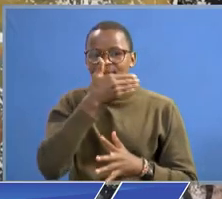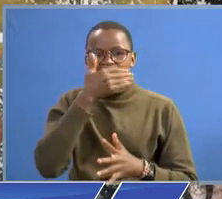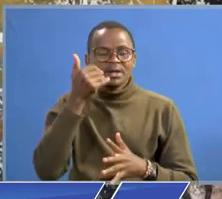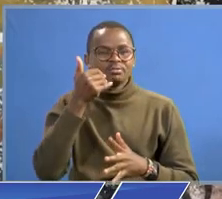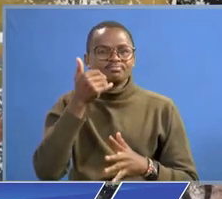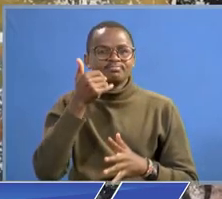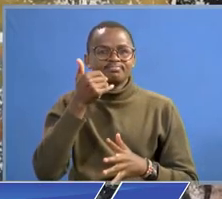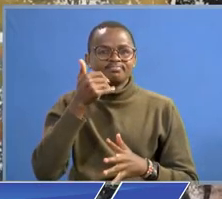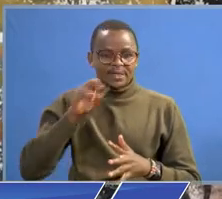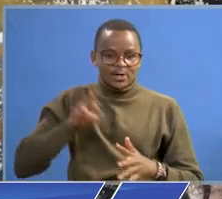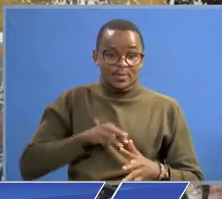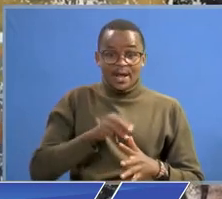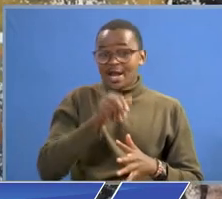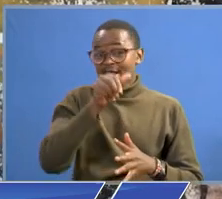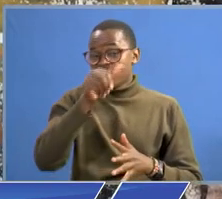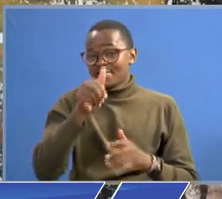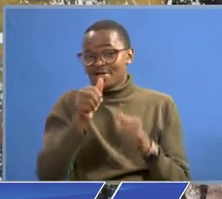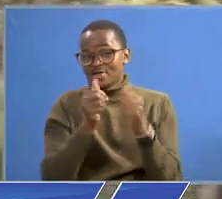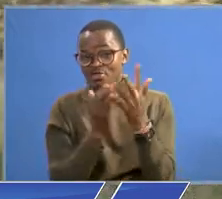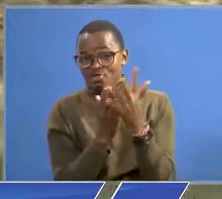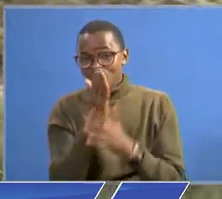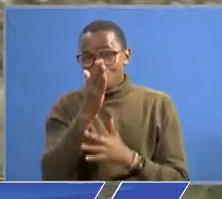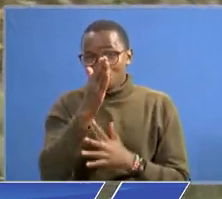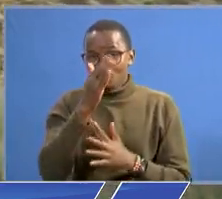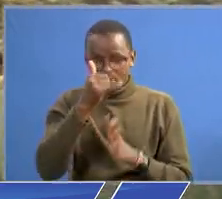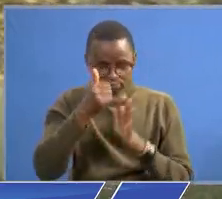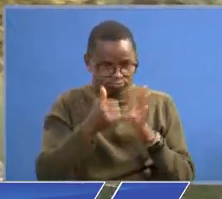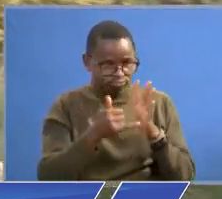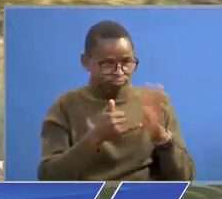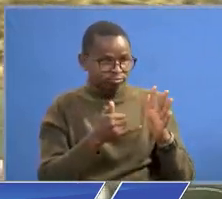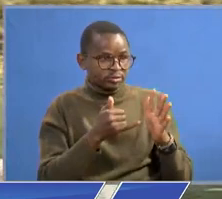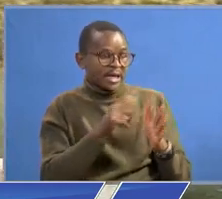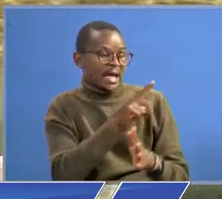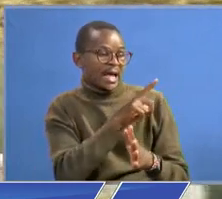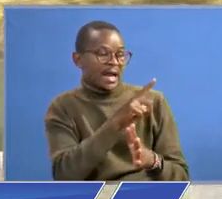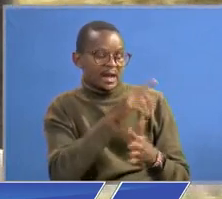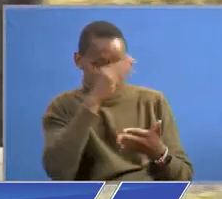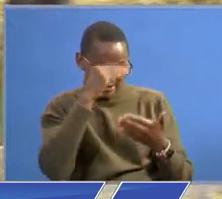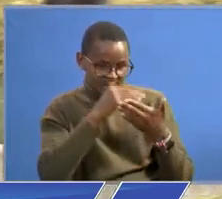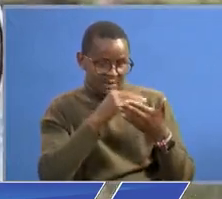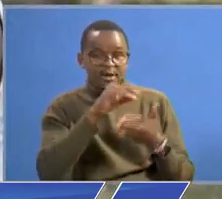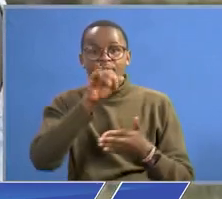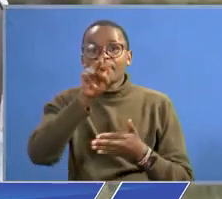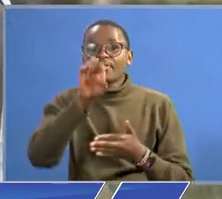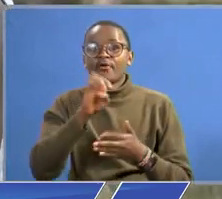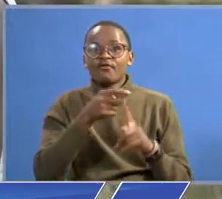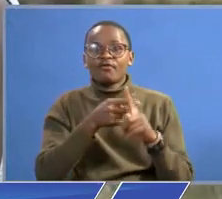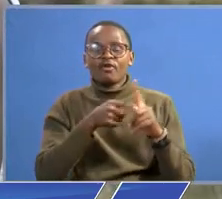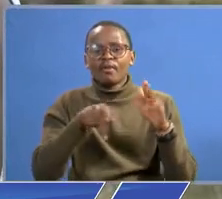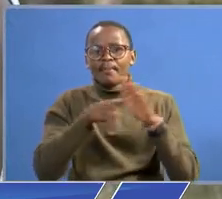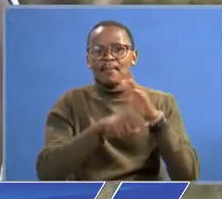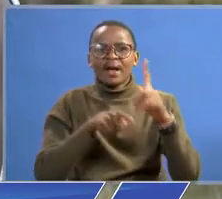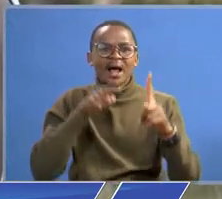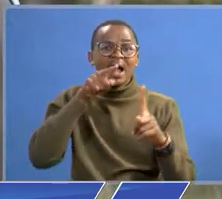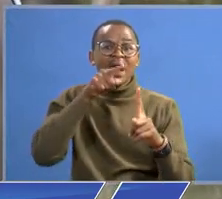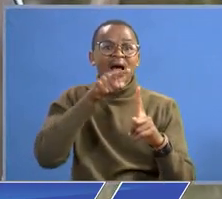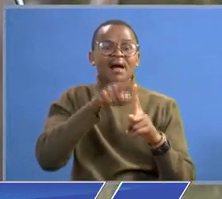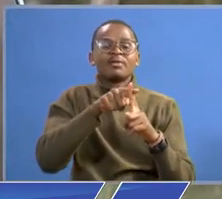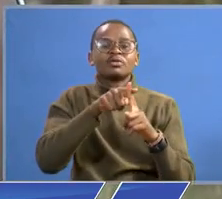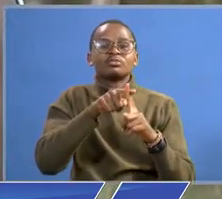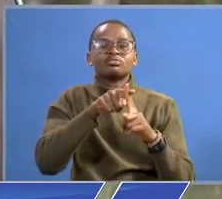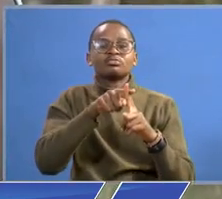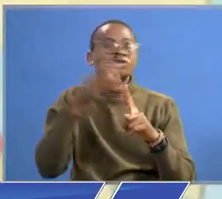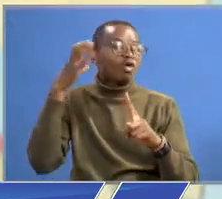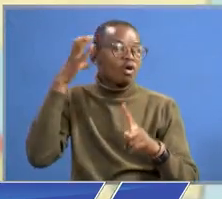and inspire others through art. He was lucky to have gone and studied fine art from primary school up to tertiary